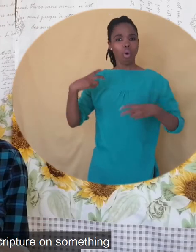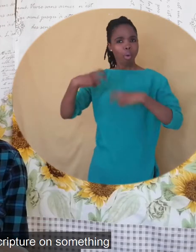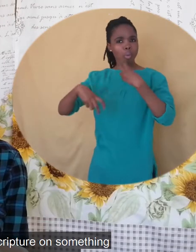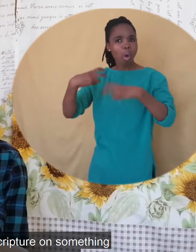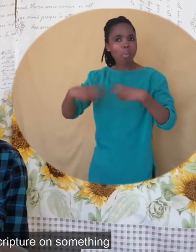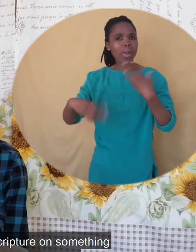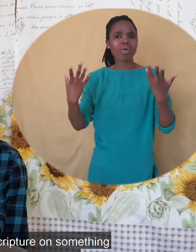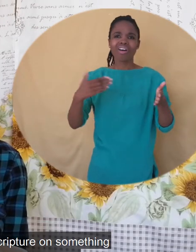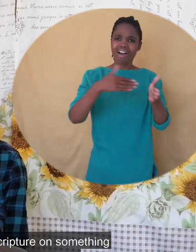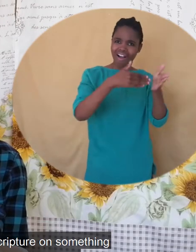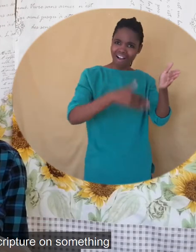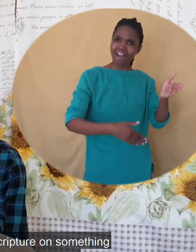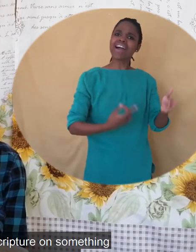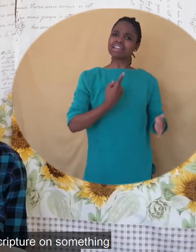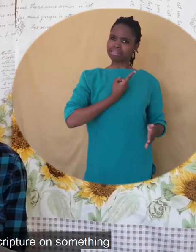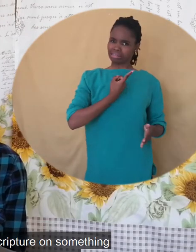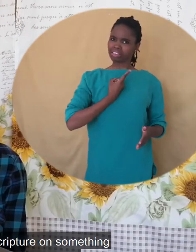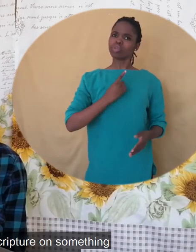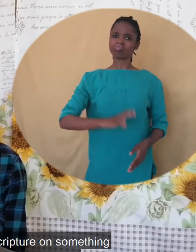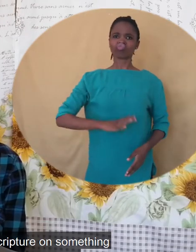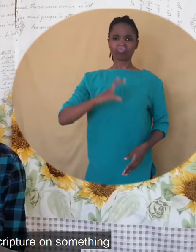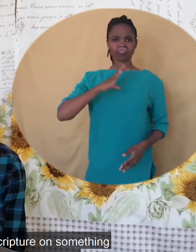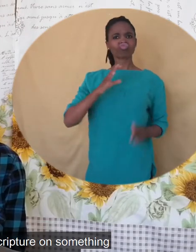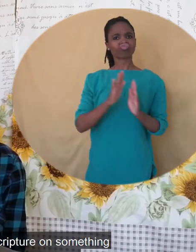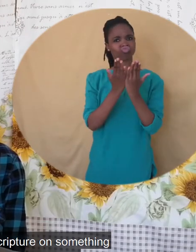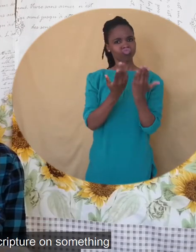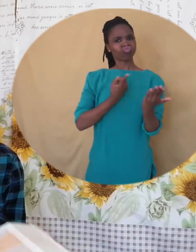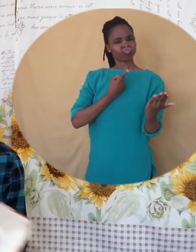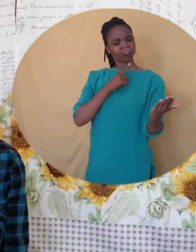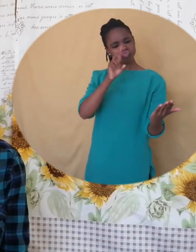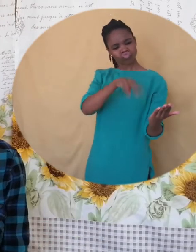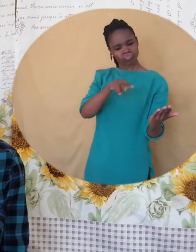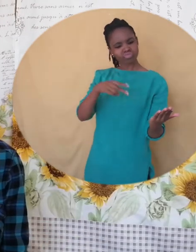on something that I'm experiencing, I can find it.